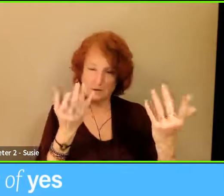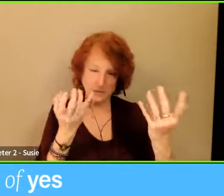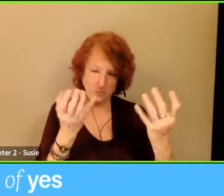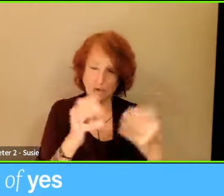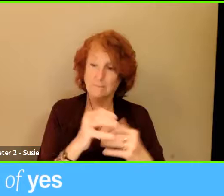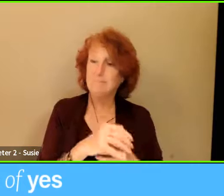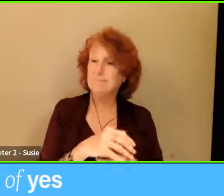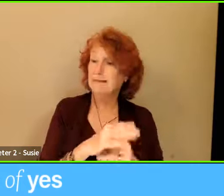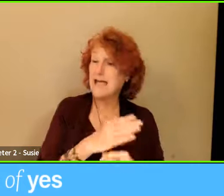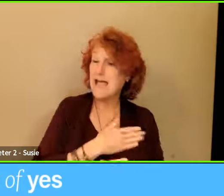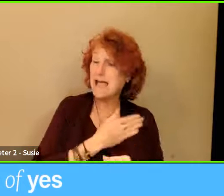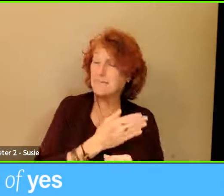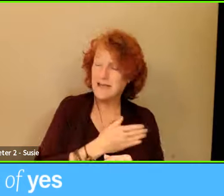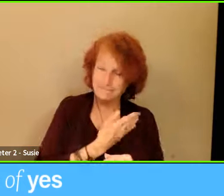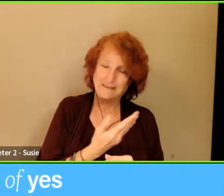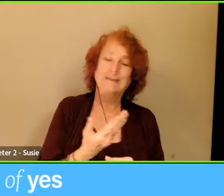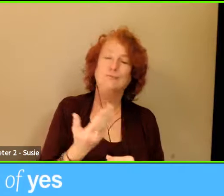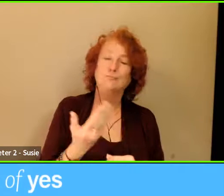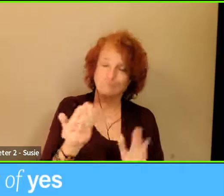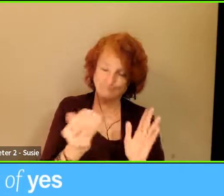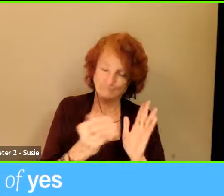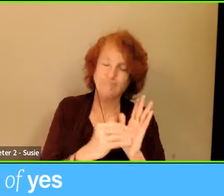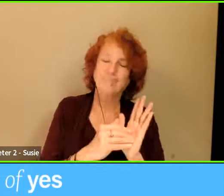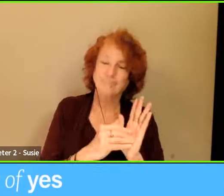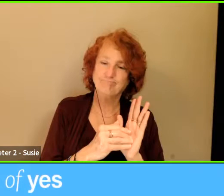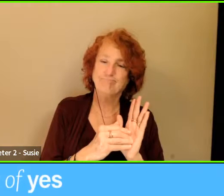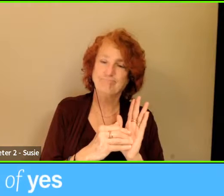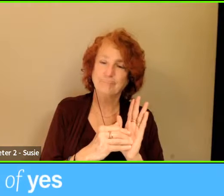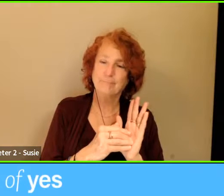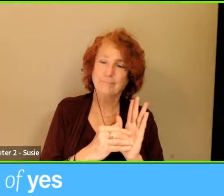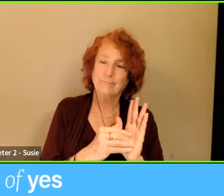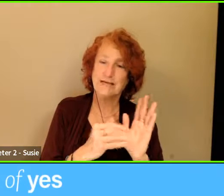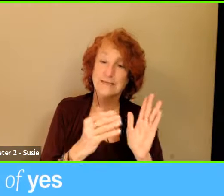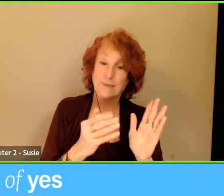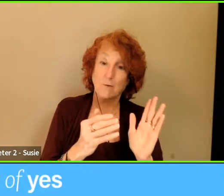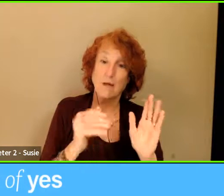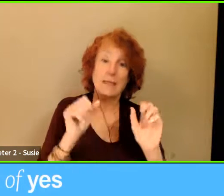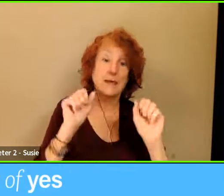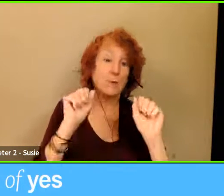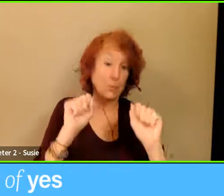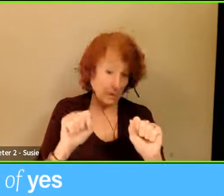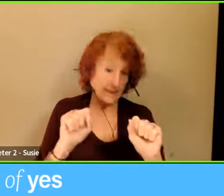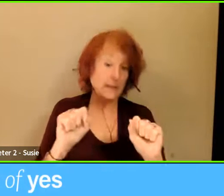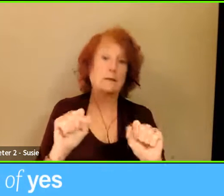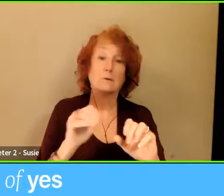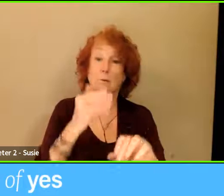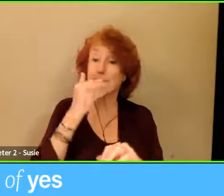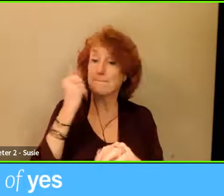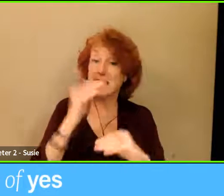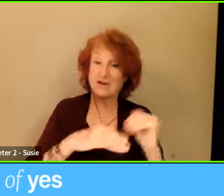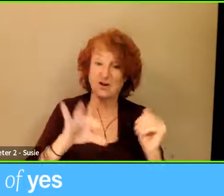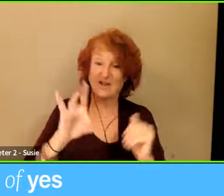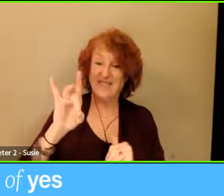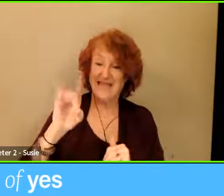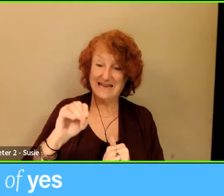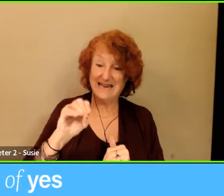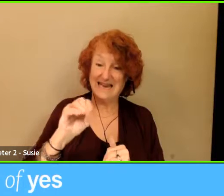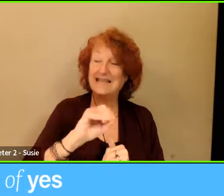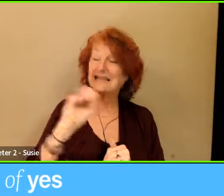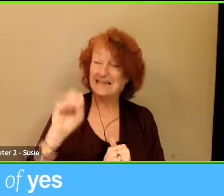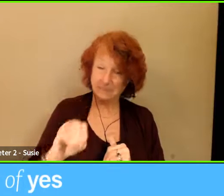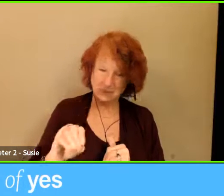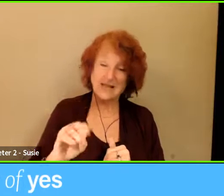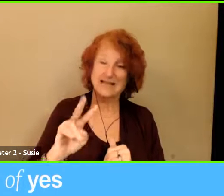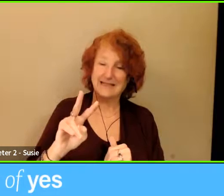question. Happy to reiterate this. So the idea here is that we can do better than the 80% AMI that the VIH Voluntary